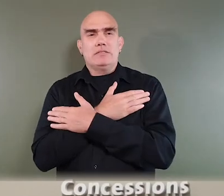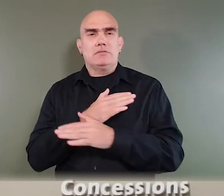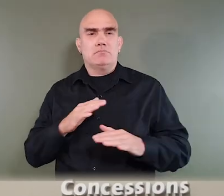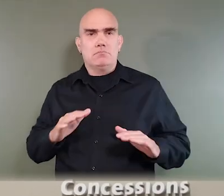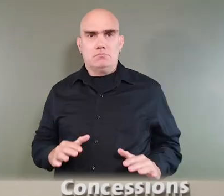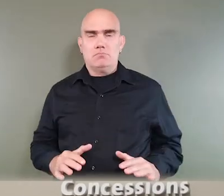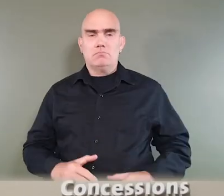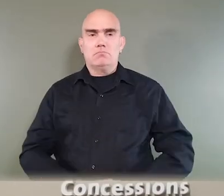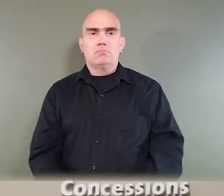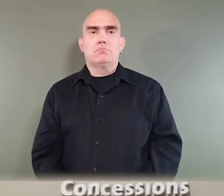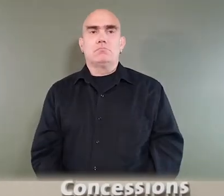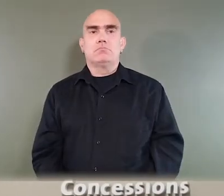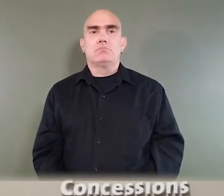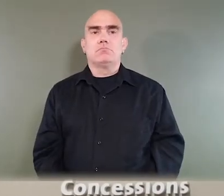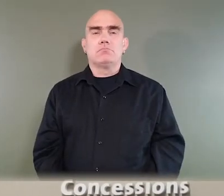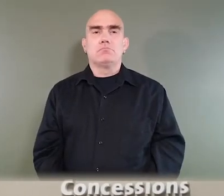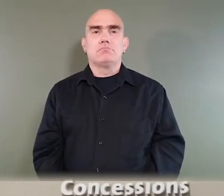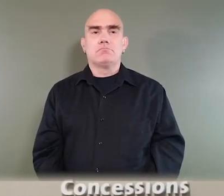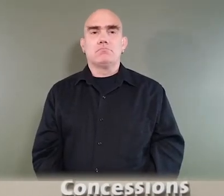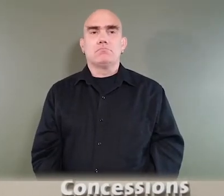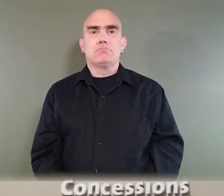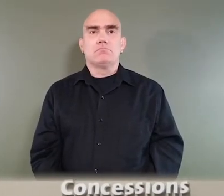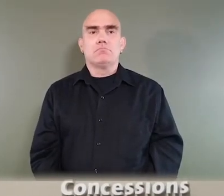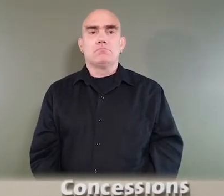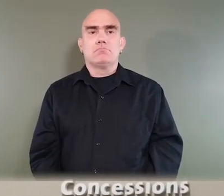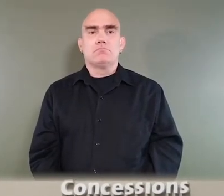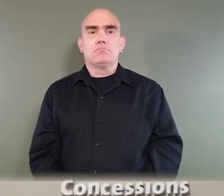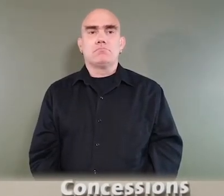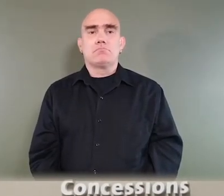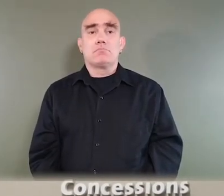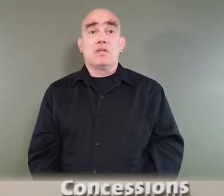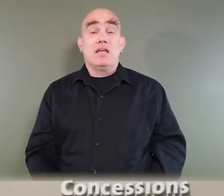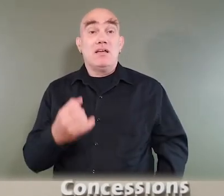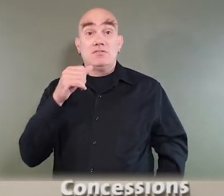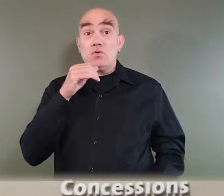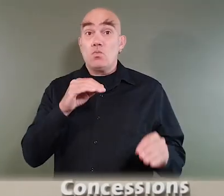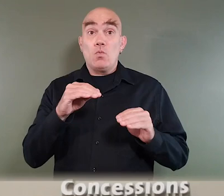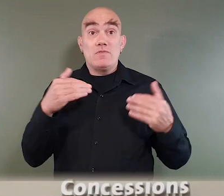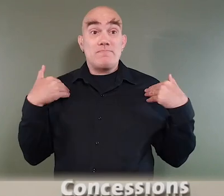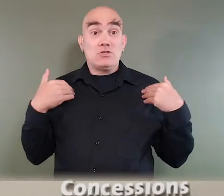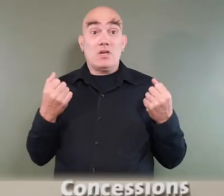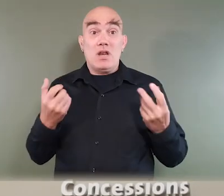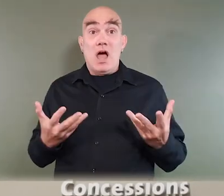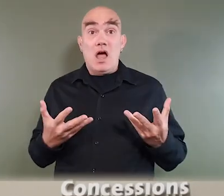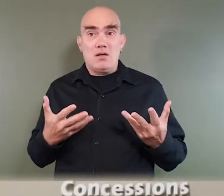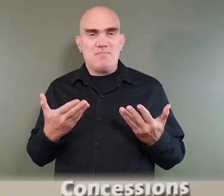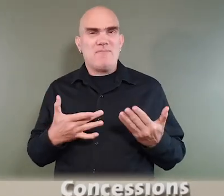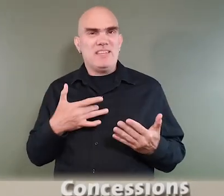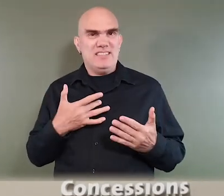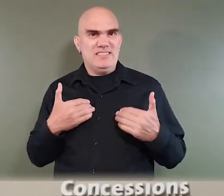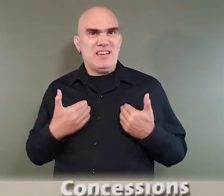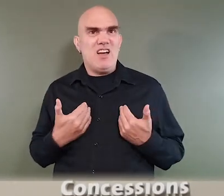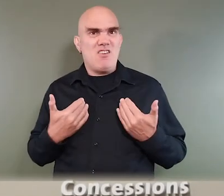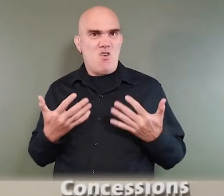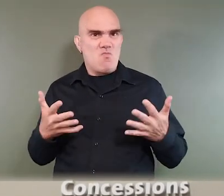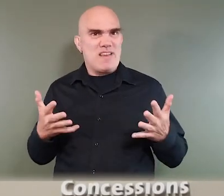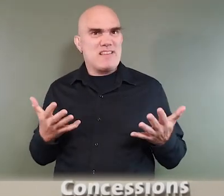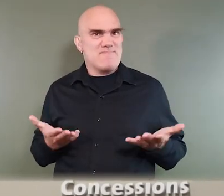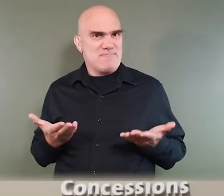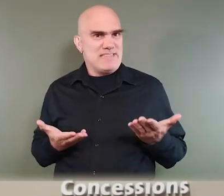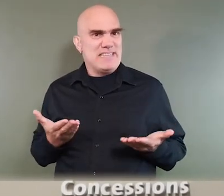Let them rest, right? And if you don't move those muscles a lot, they might feel tired right now, right?